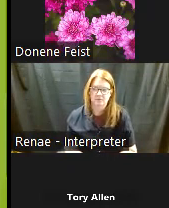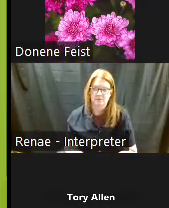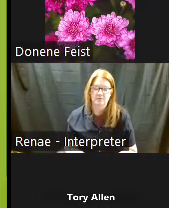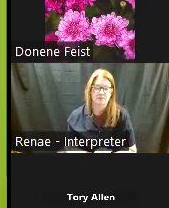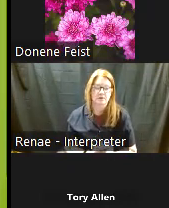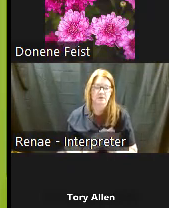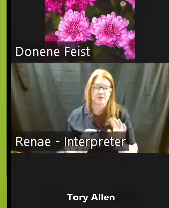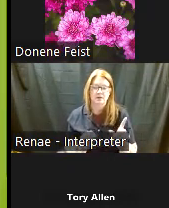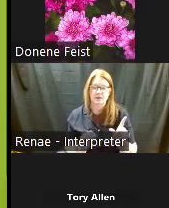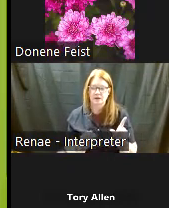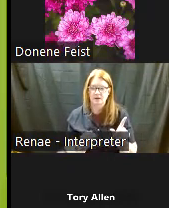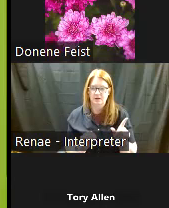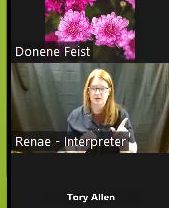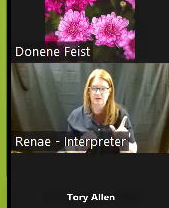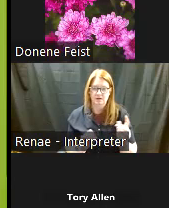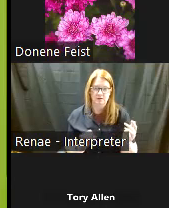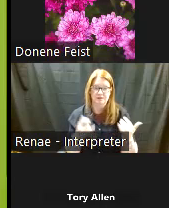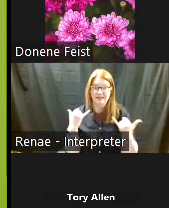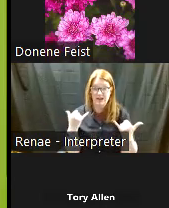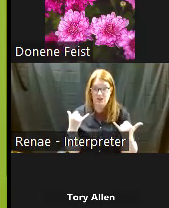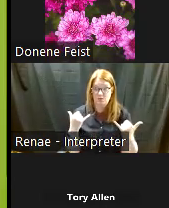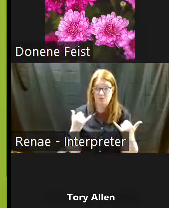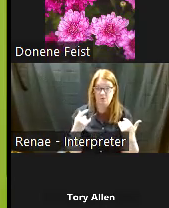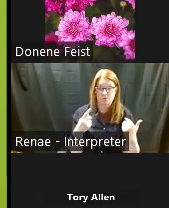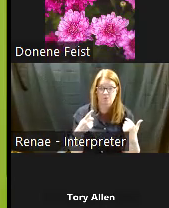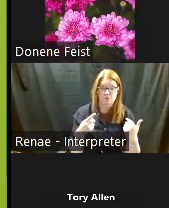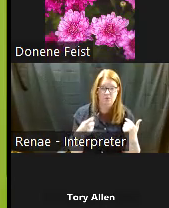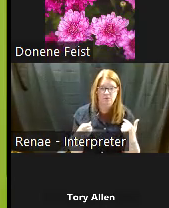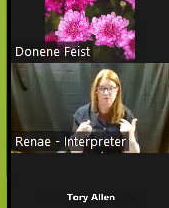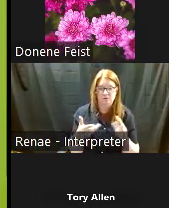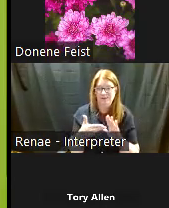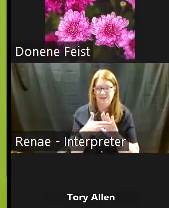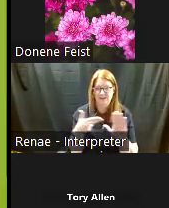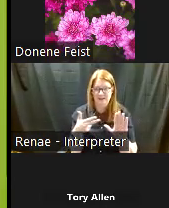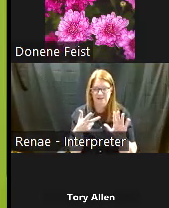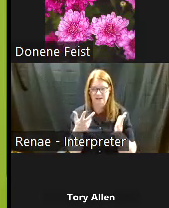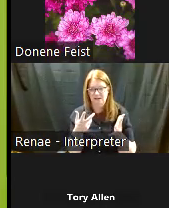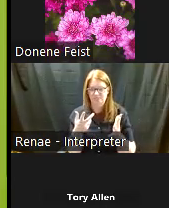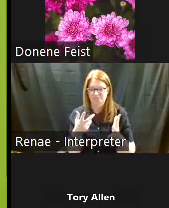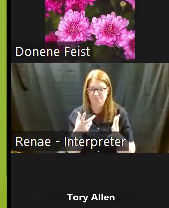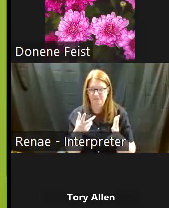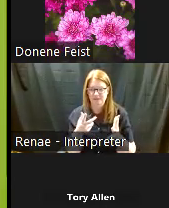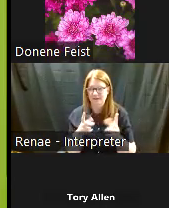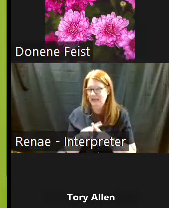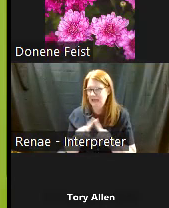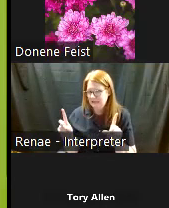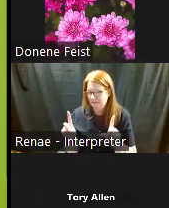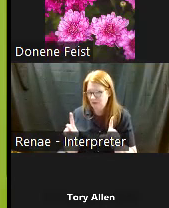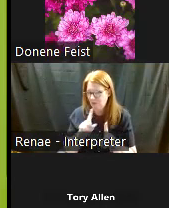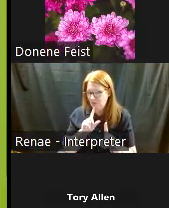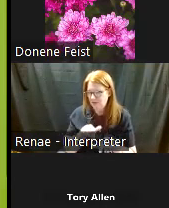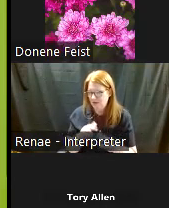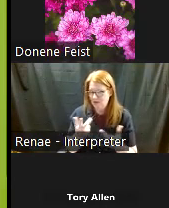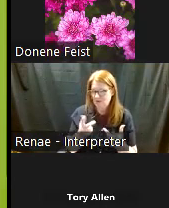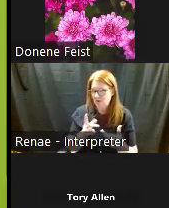And then I just wanted to kind of highlight or contrast that with what we would consider as like an atypical response, or when we're confirming, you know, that there's a